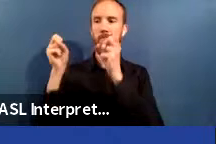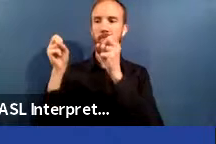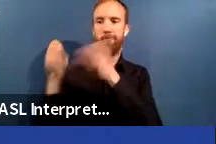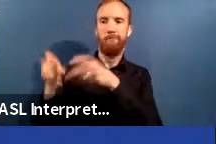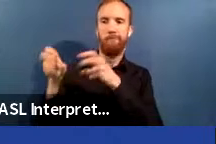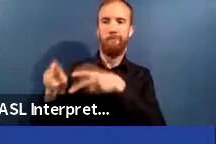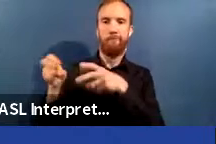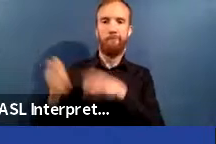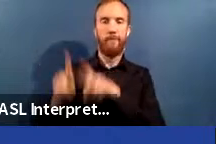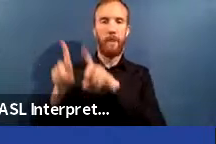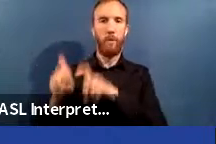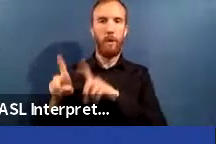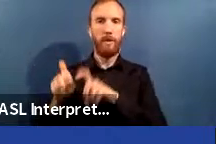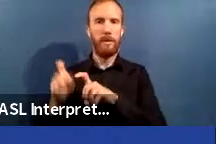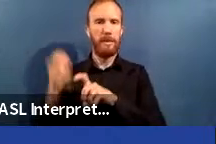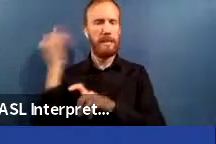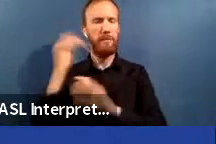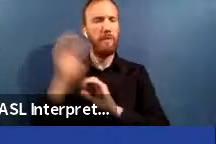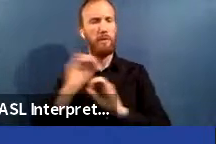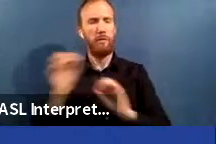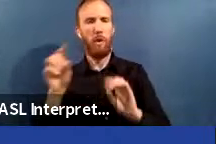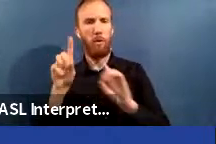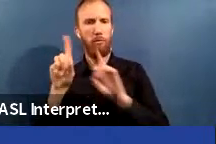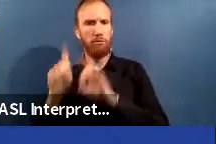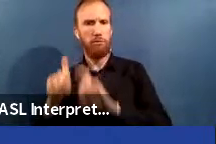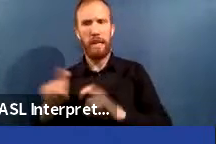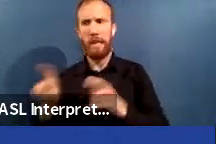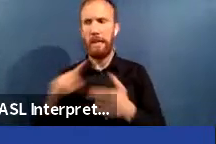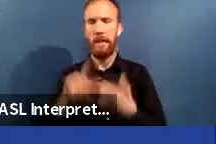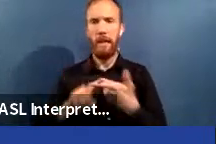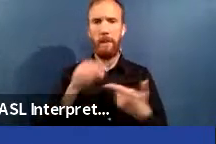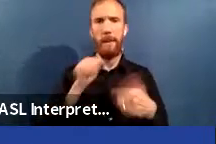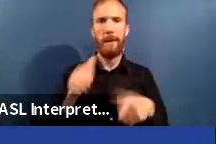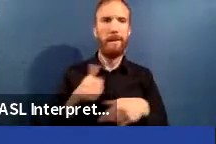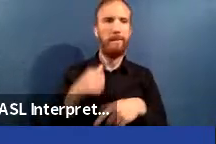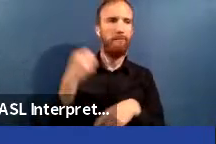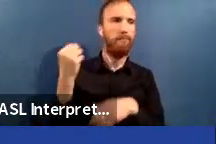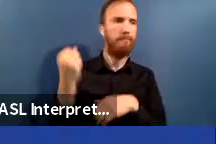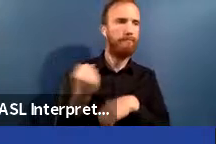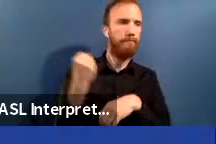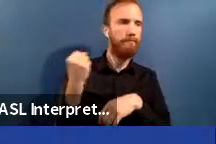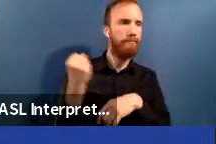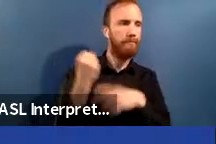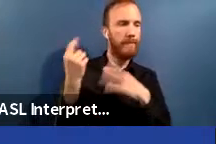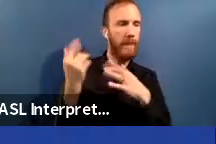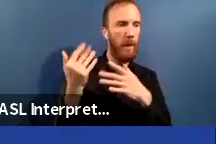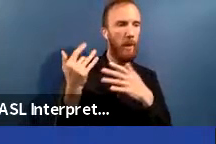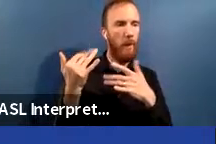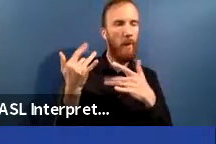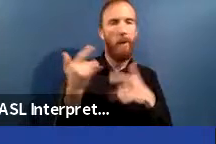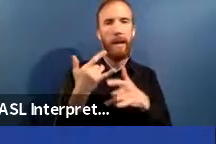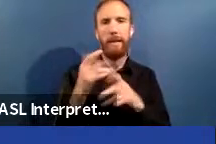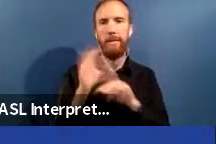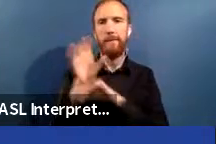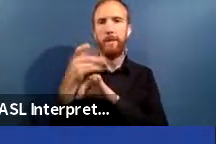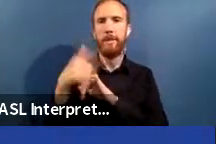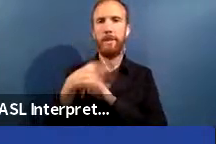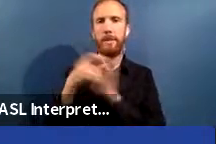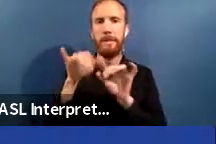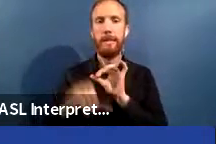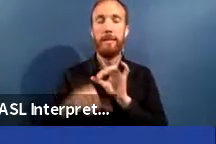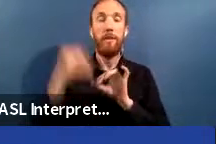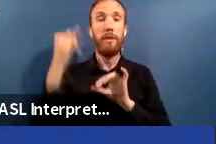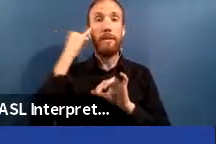to hold people on for the sake of holding people on. So if you have additional questions, feel free to drop those in the Q&A